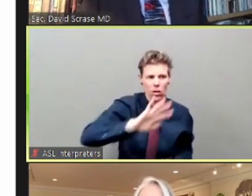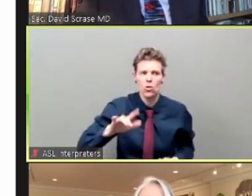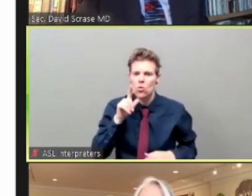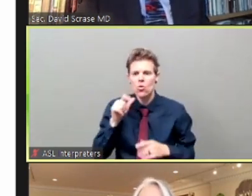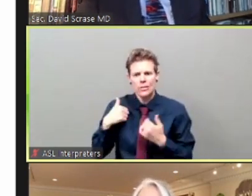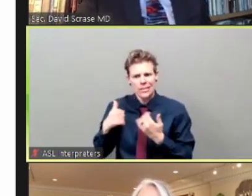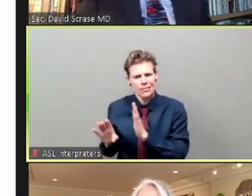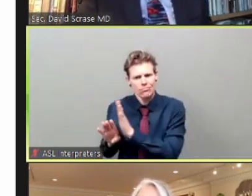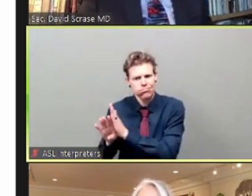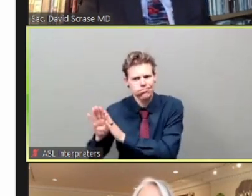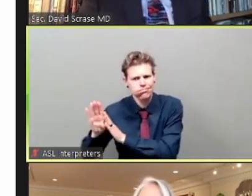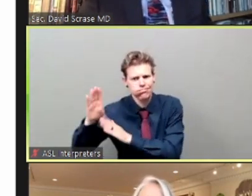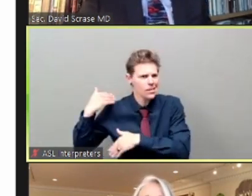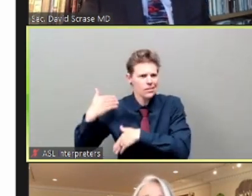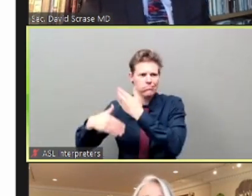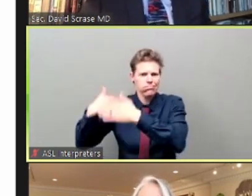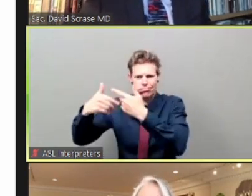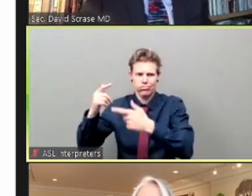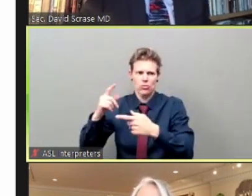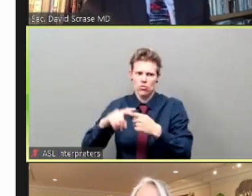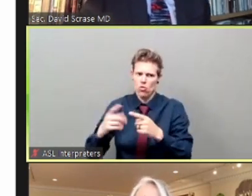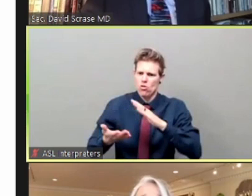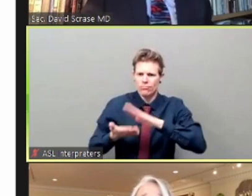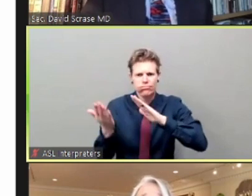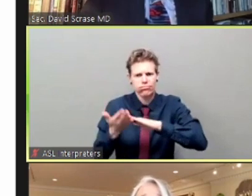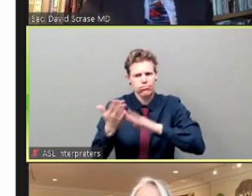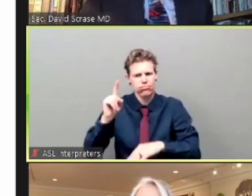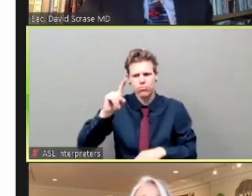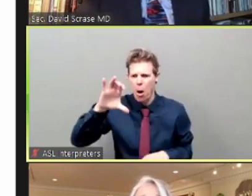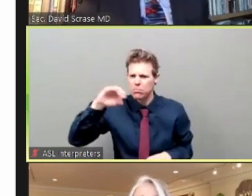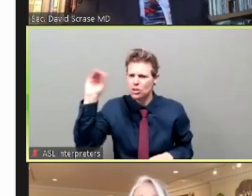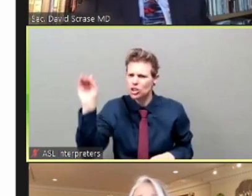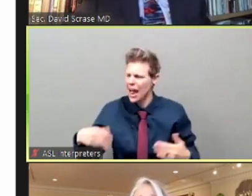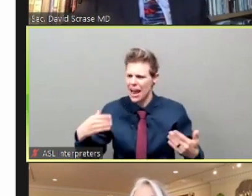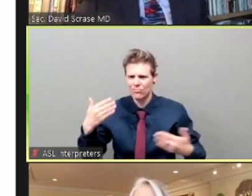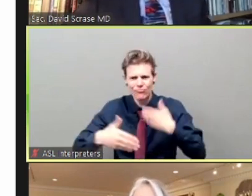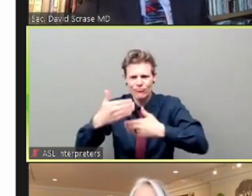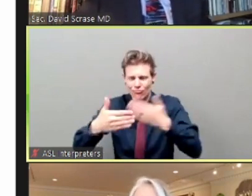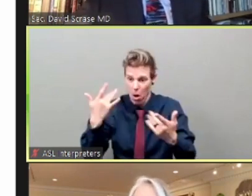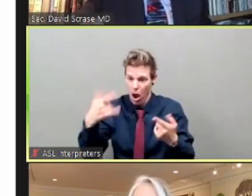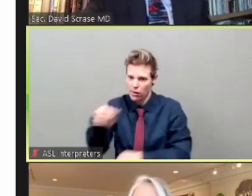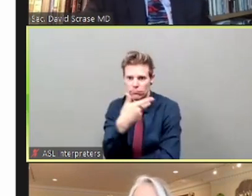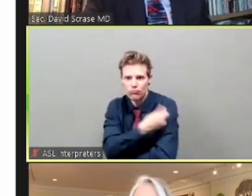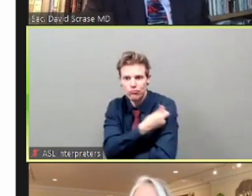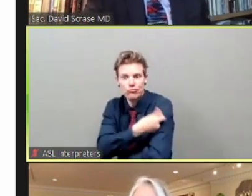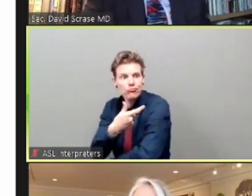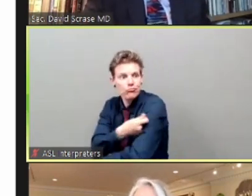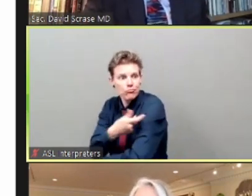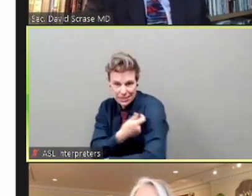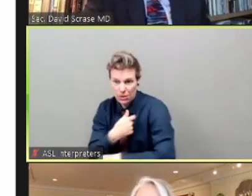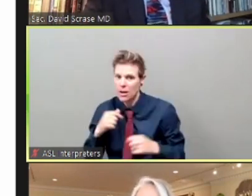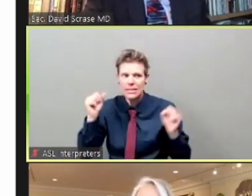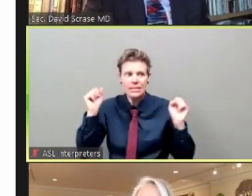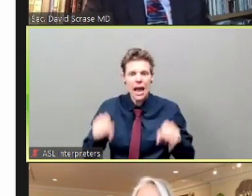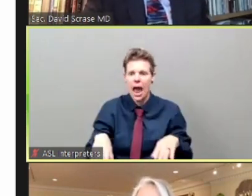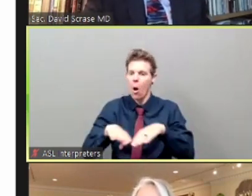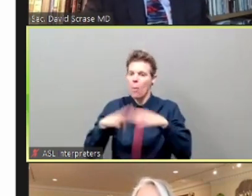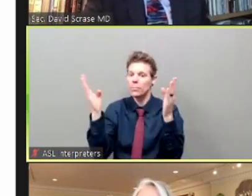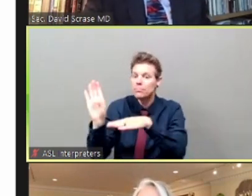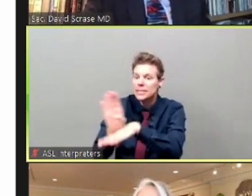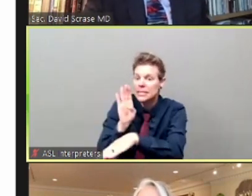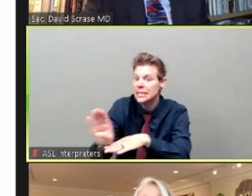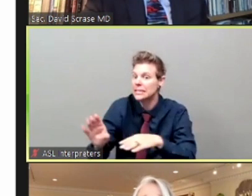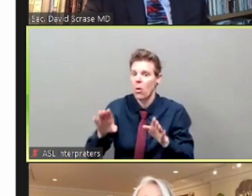fully vaccinated that allows us to be fully open in the safest possible